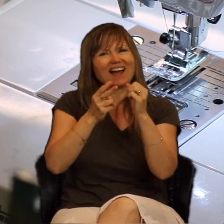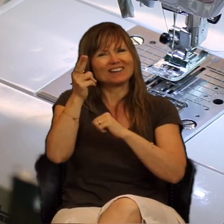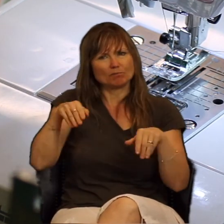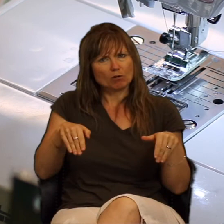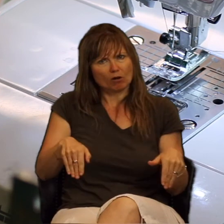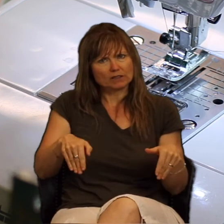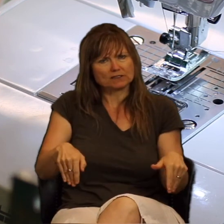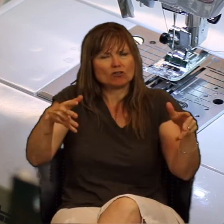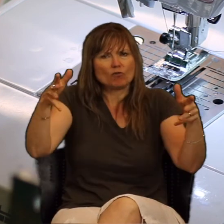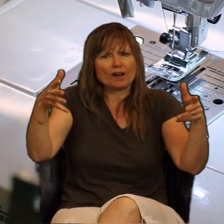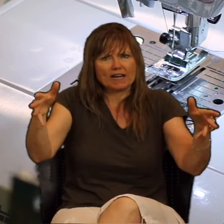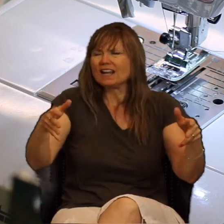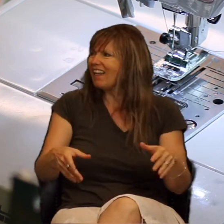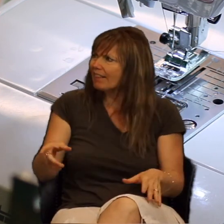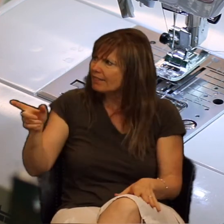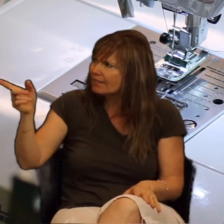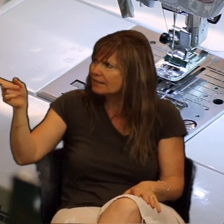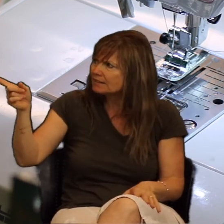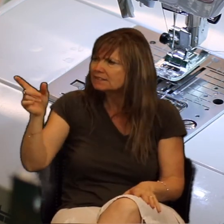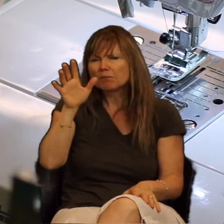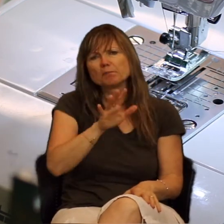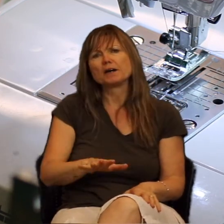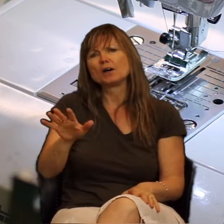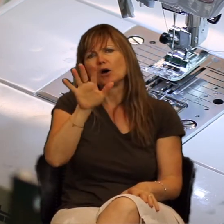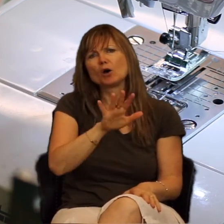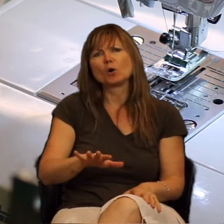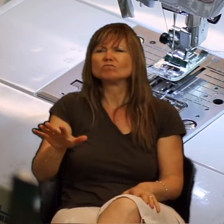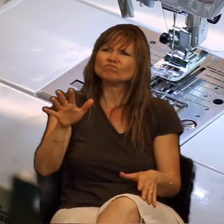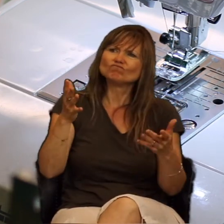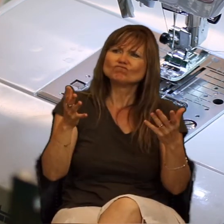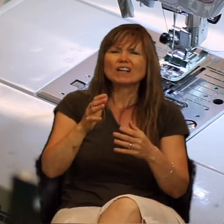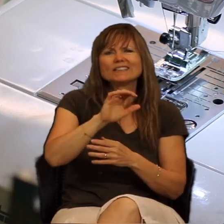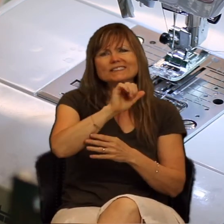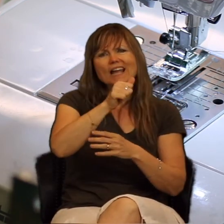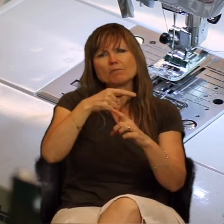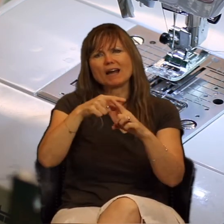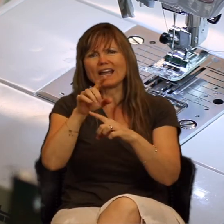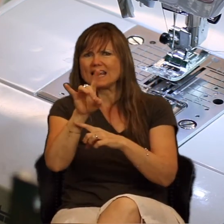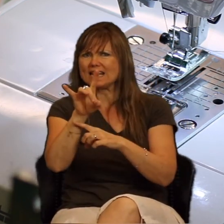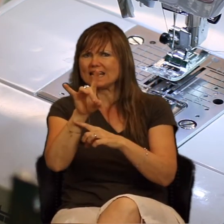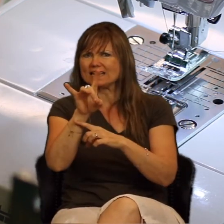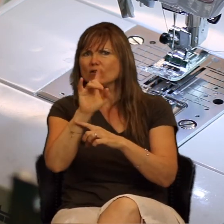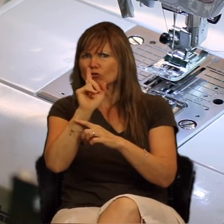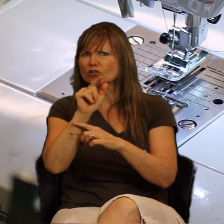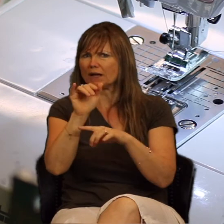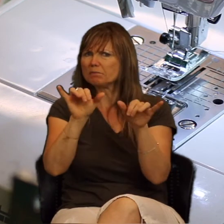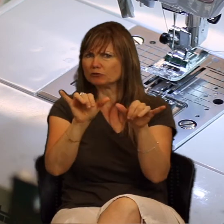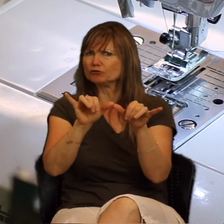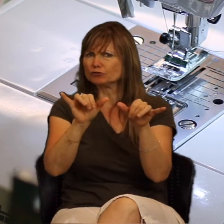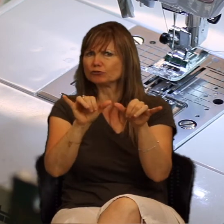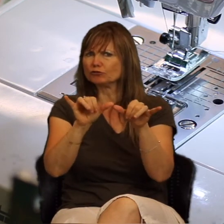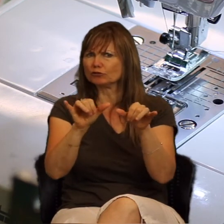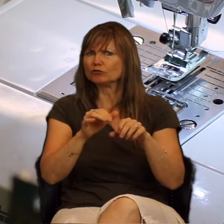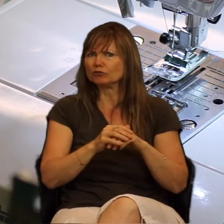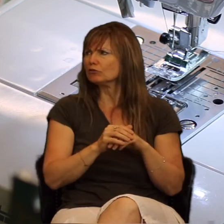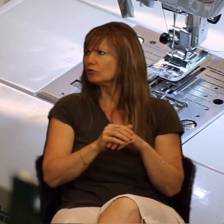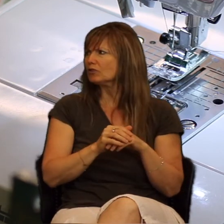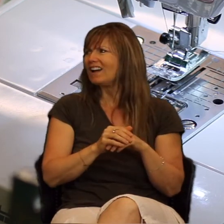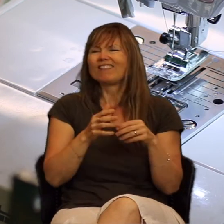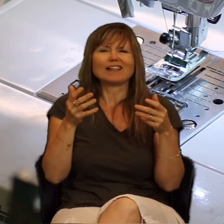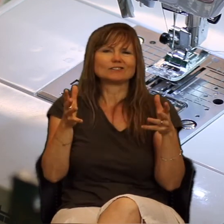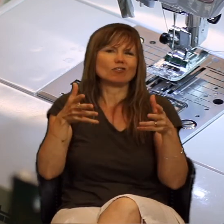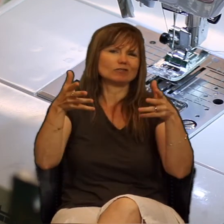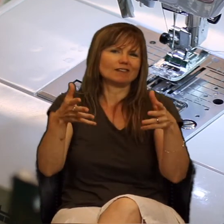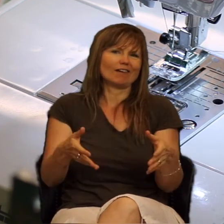ones are about, I'd say 10 by 8 they look like. This was just all that I had